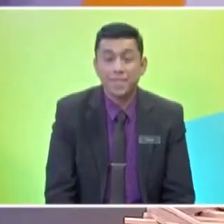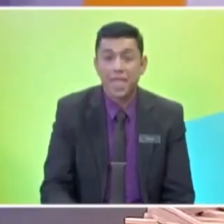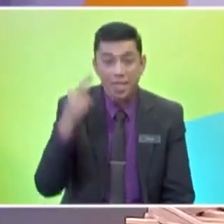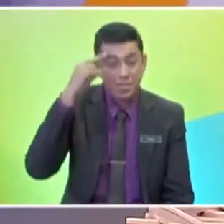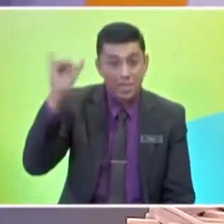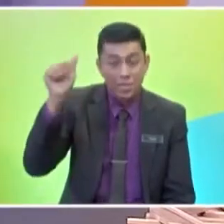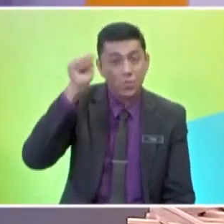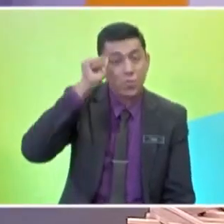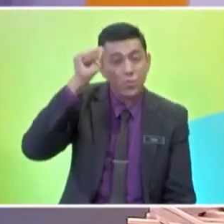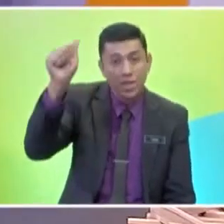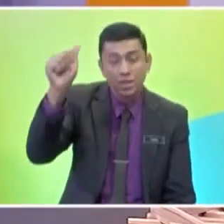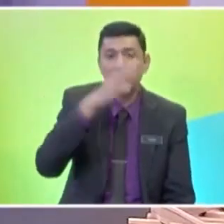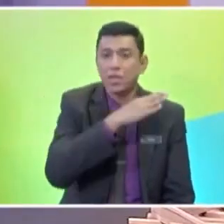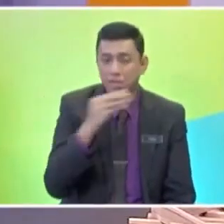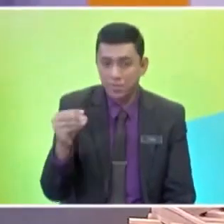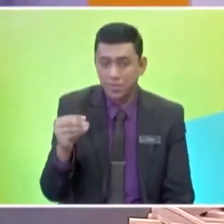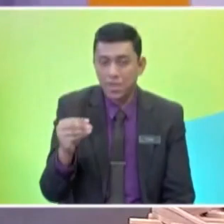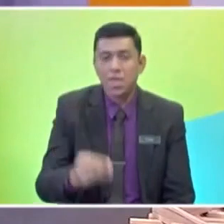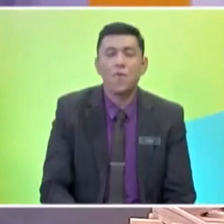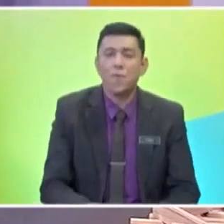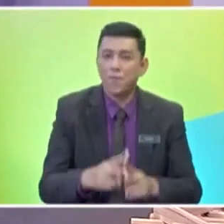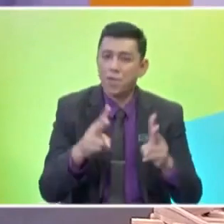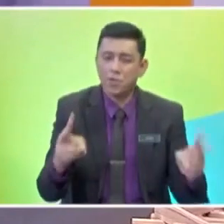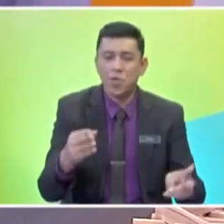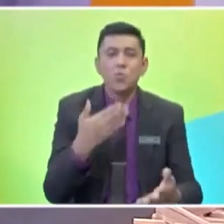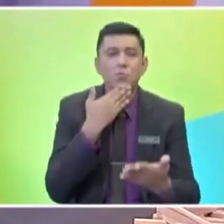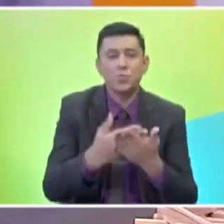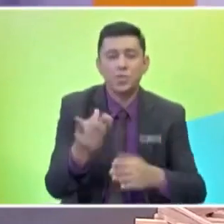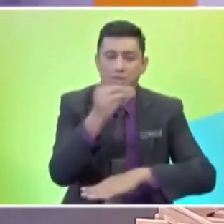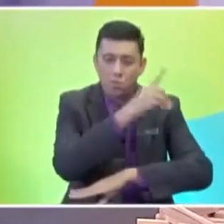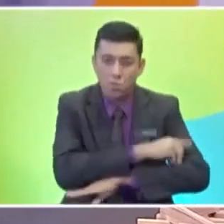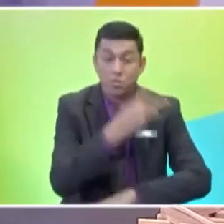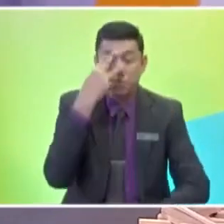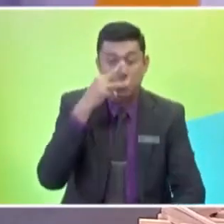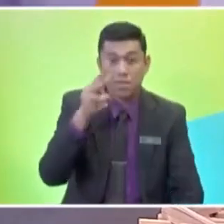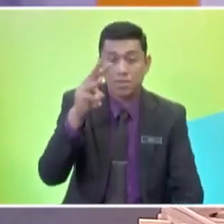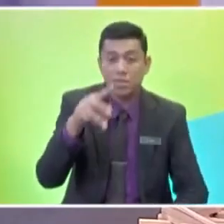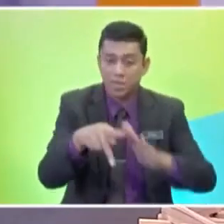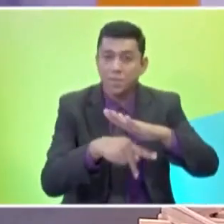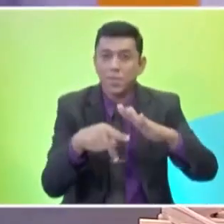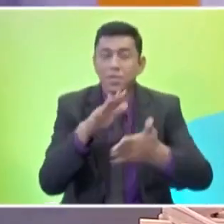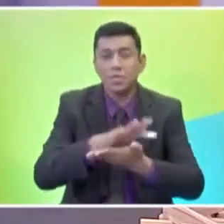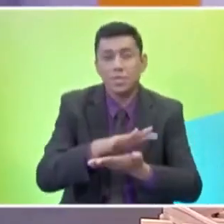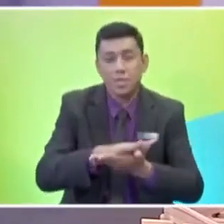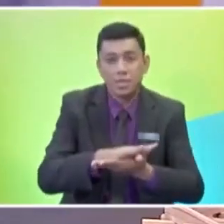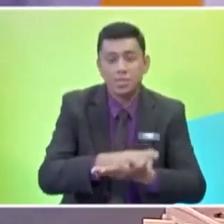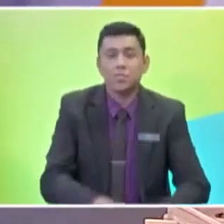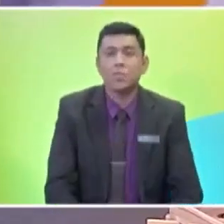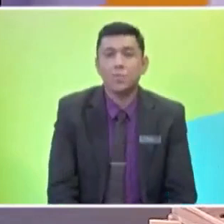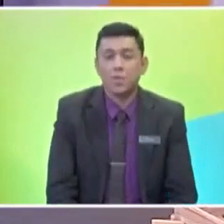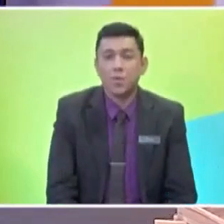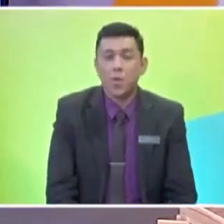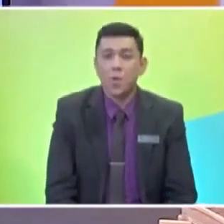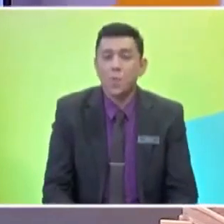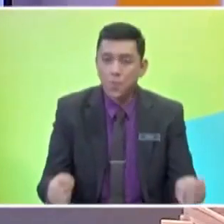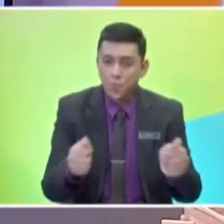Hi, assalamualaikum and a very good day to everyone who are now watching Preschool at Didik TV KPM with me, your